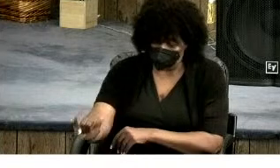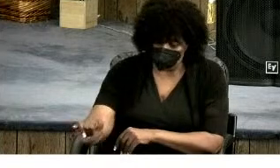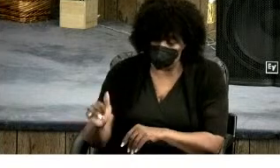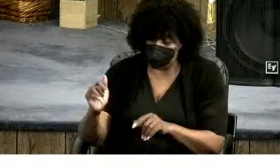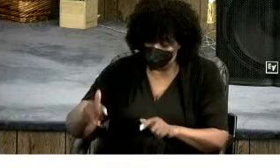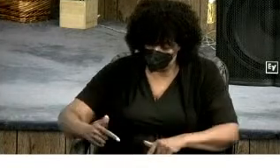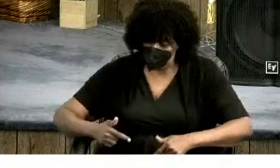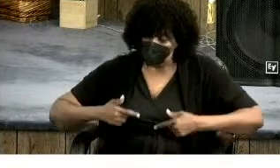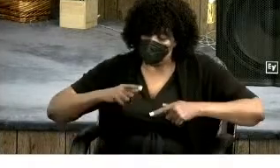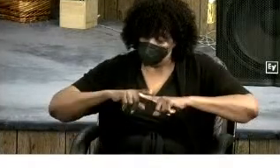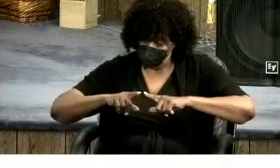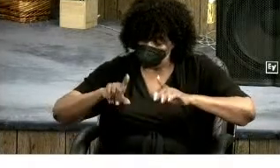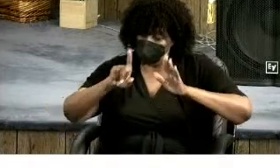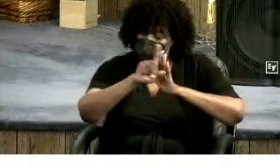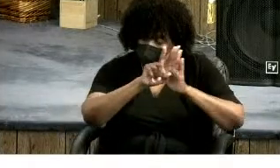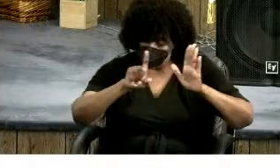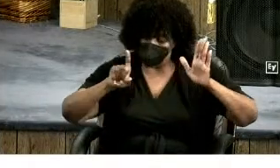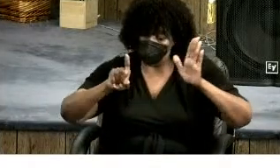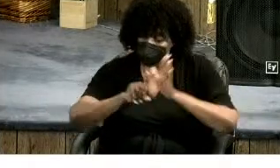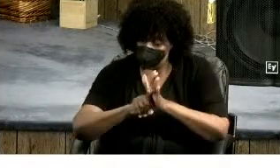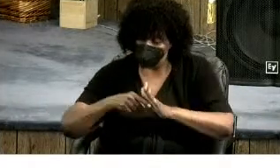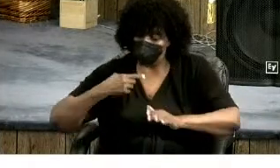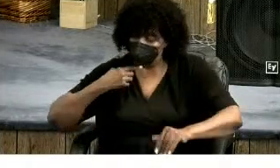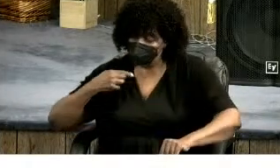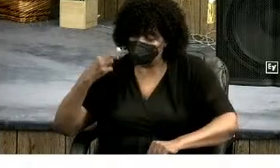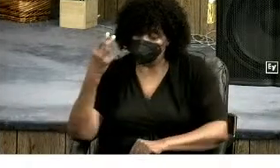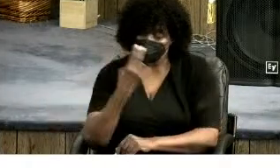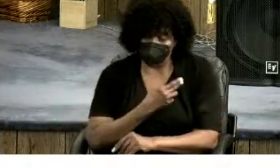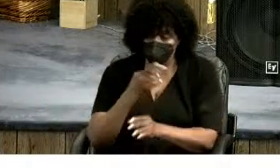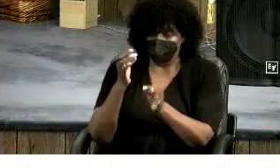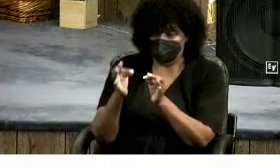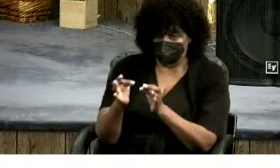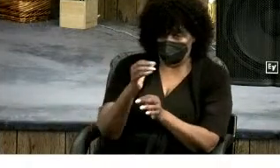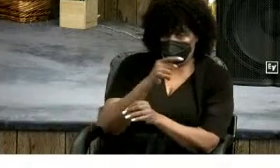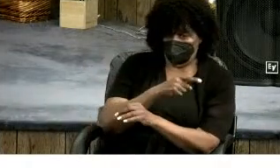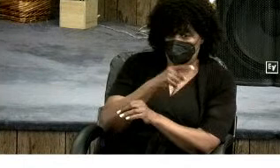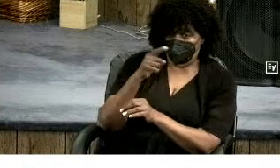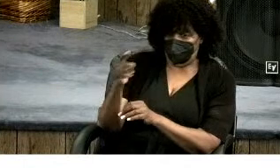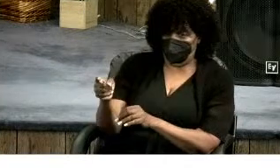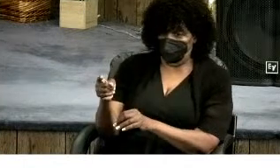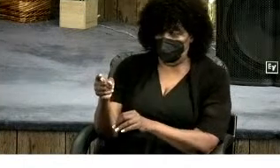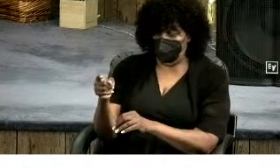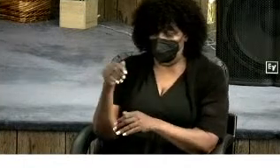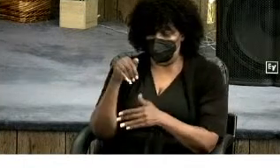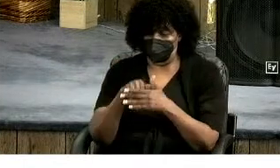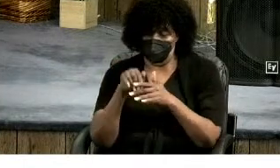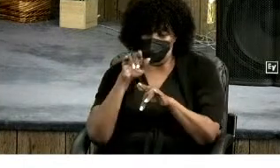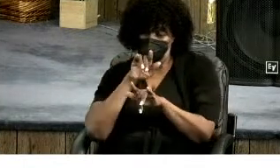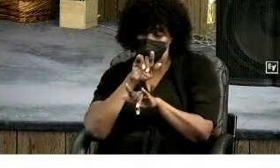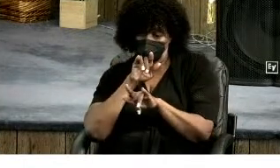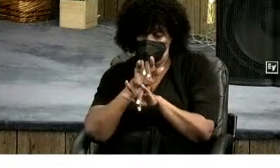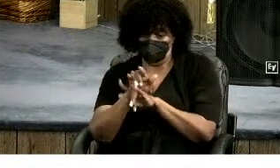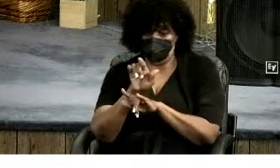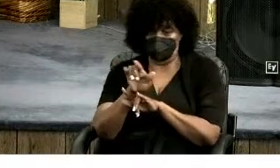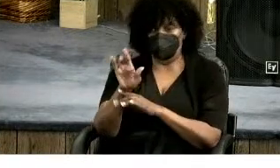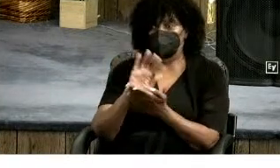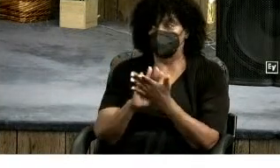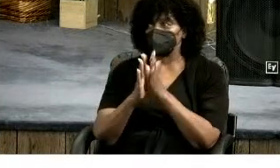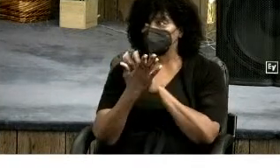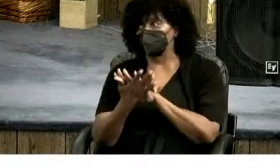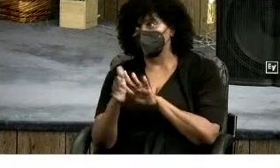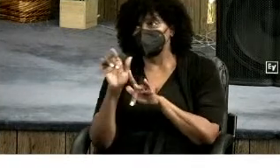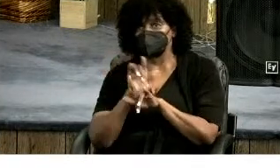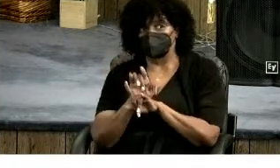be right. Because the law also said, if you participate in a curse, you become a curse. That's